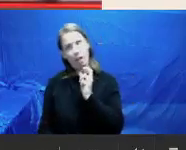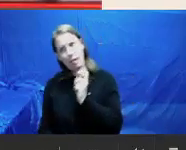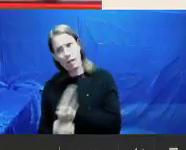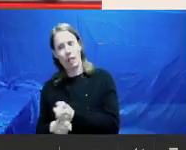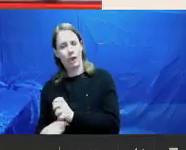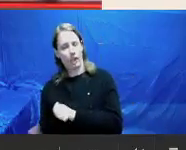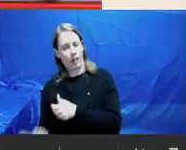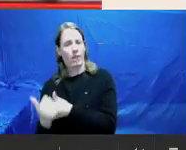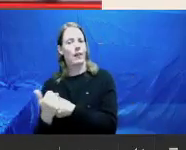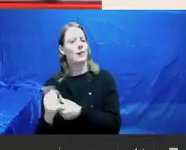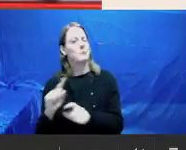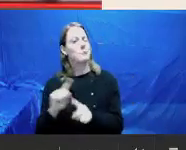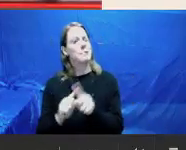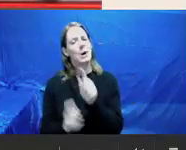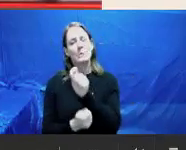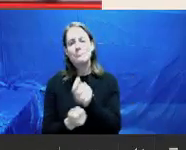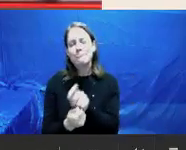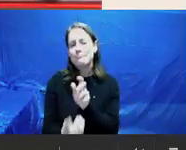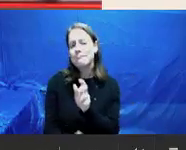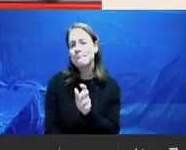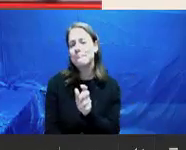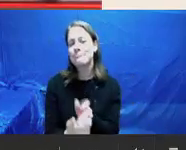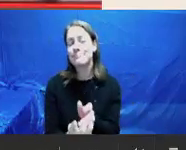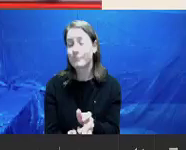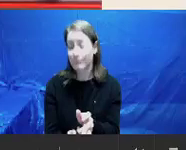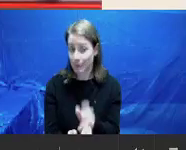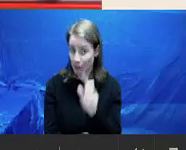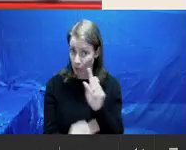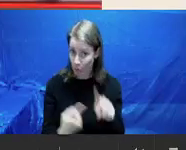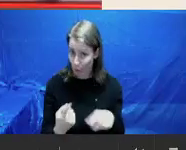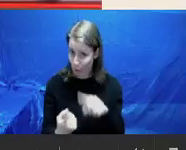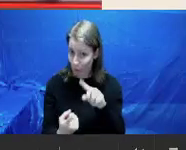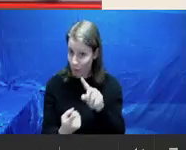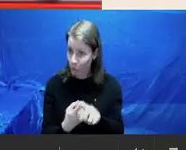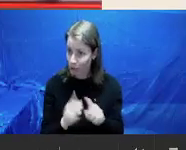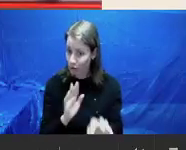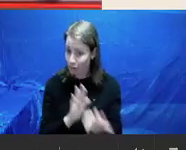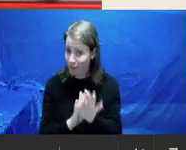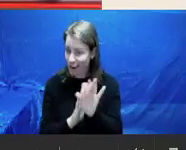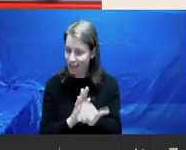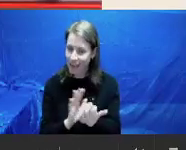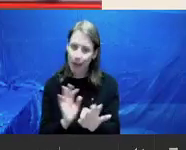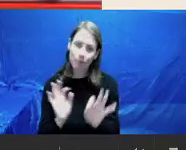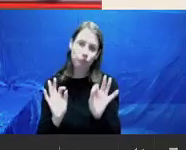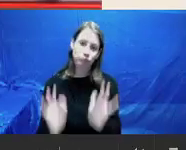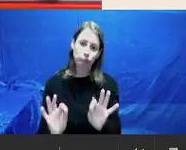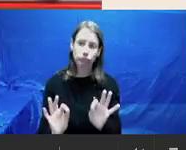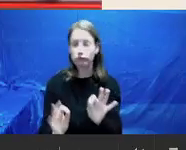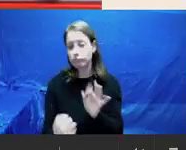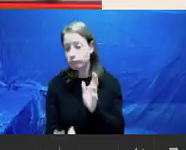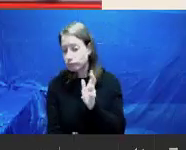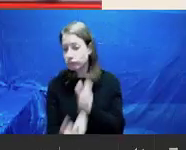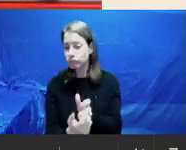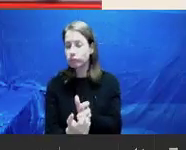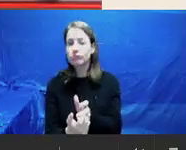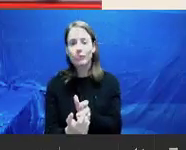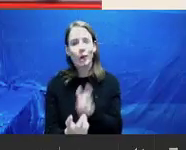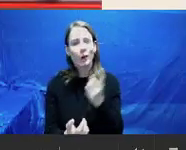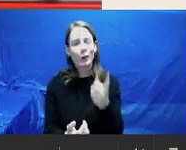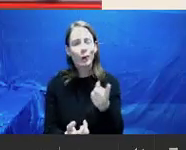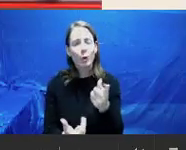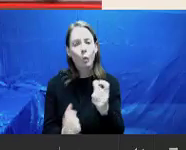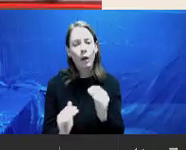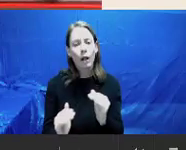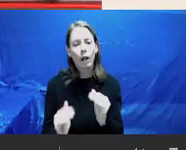sweet spot for our students, that we're always dialing it up just a tiny bit so that over the course of a year or over the course of